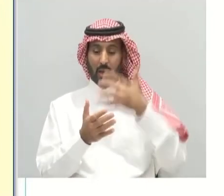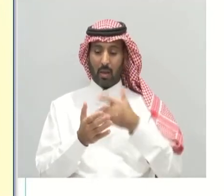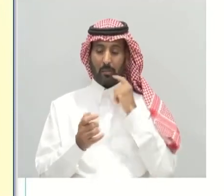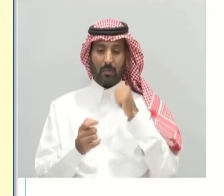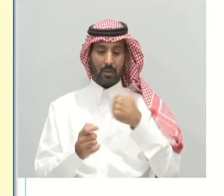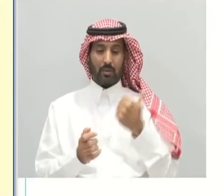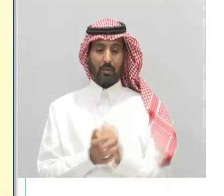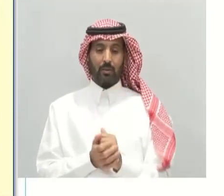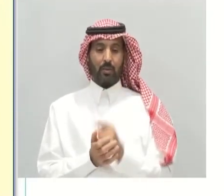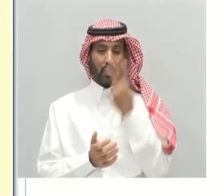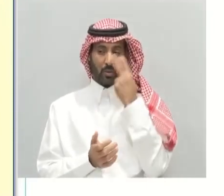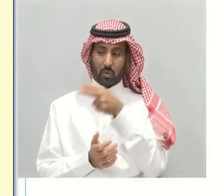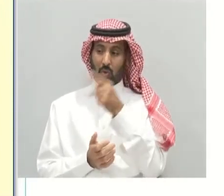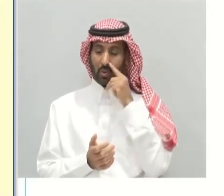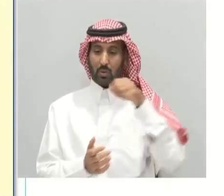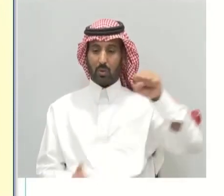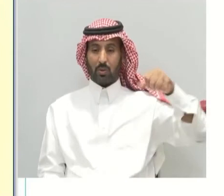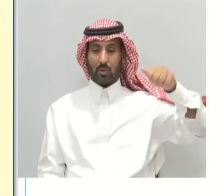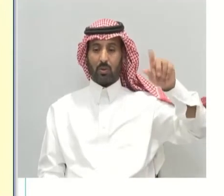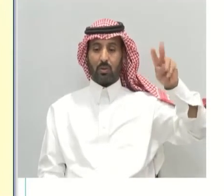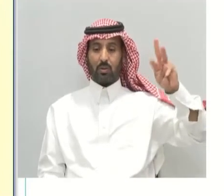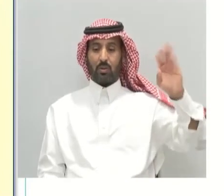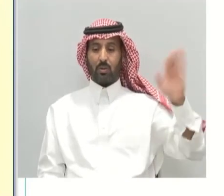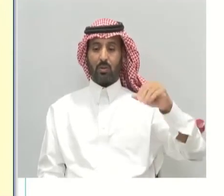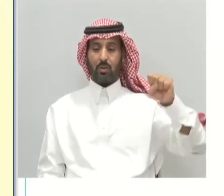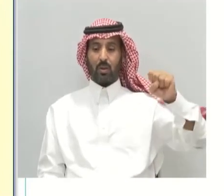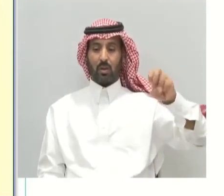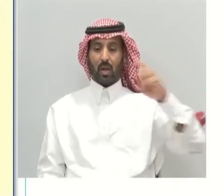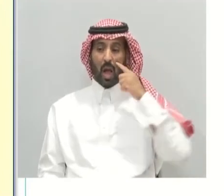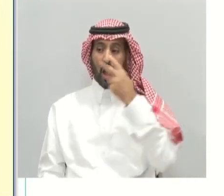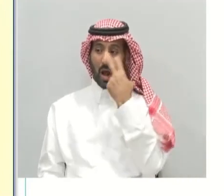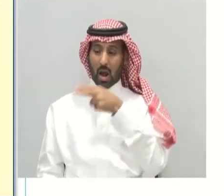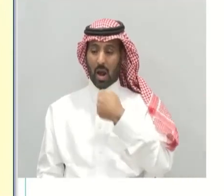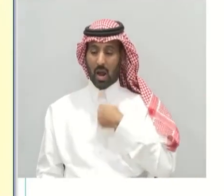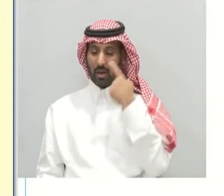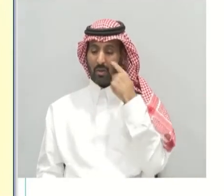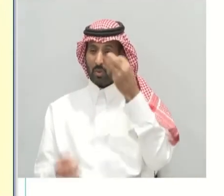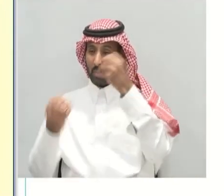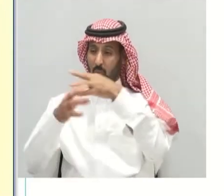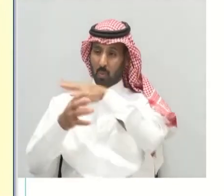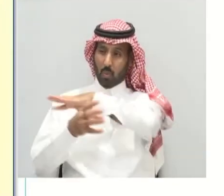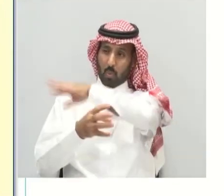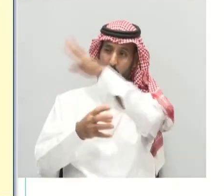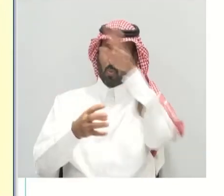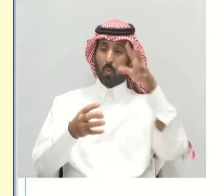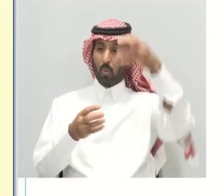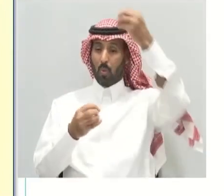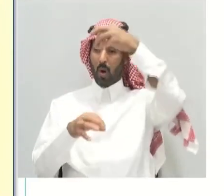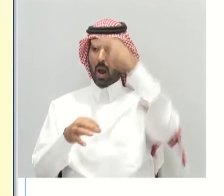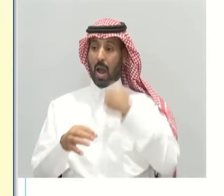six, saw, saw. I saw a rainbow. Say with